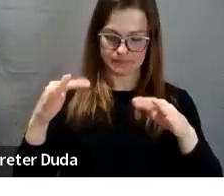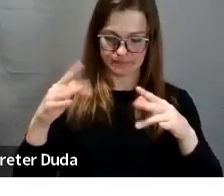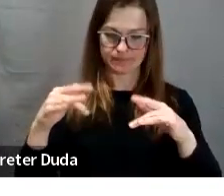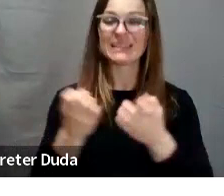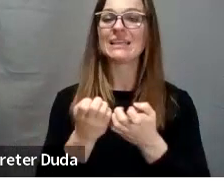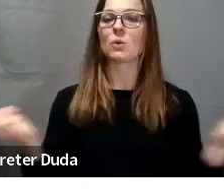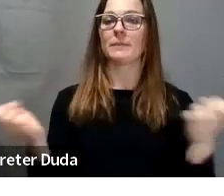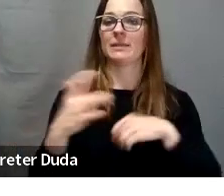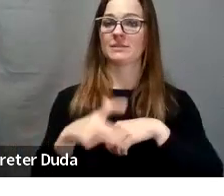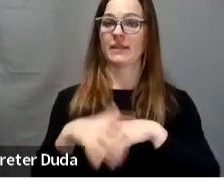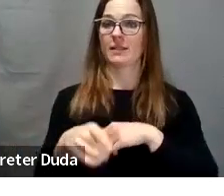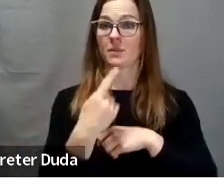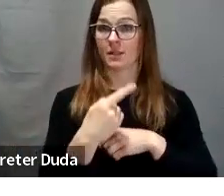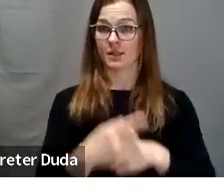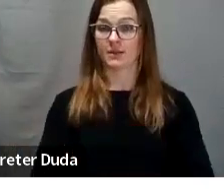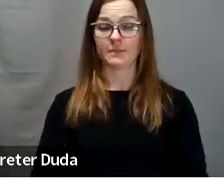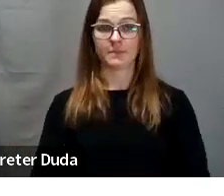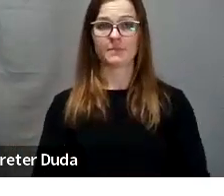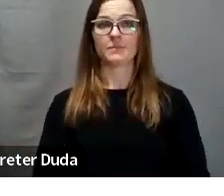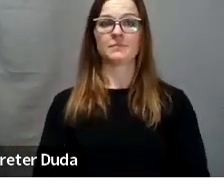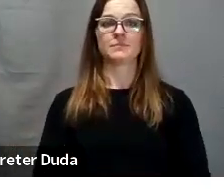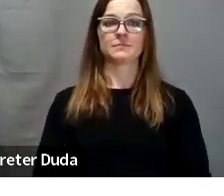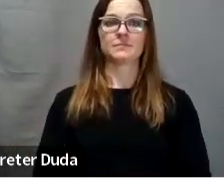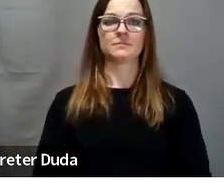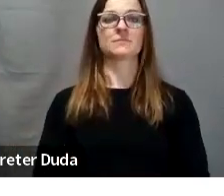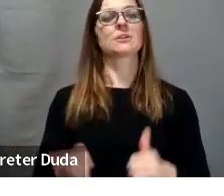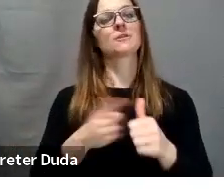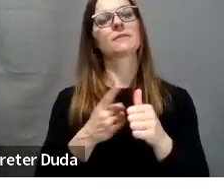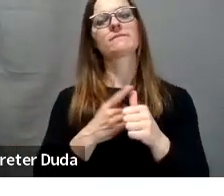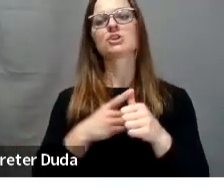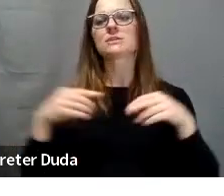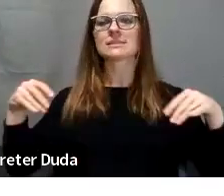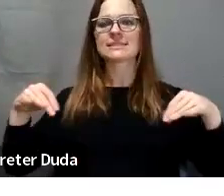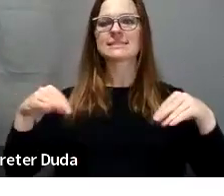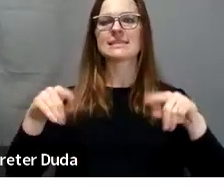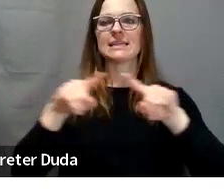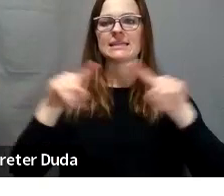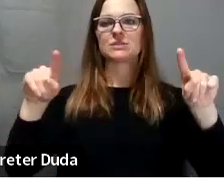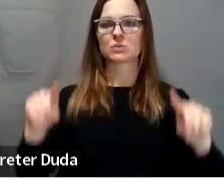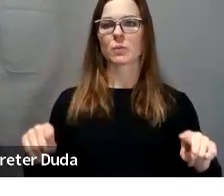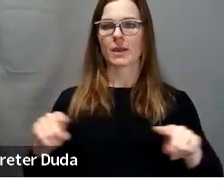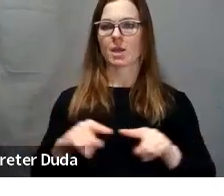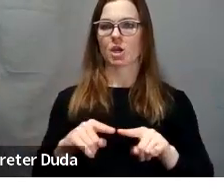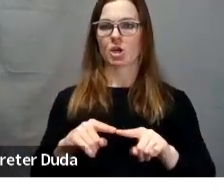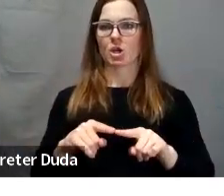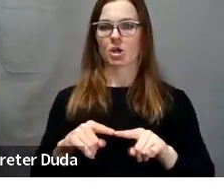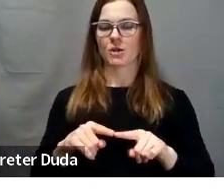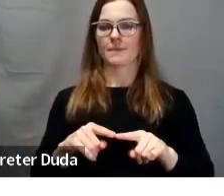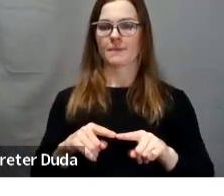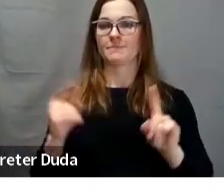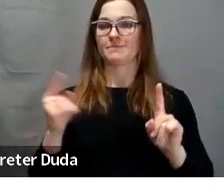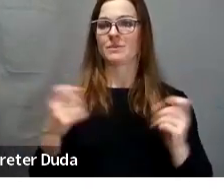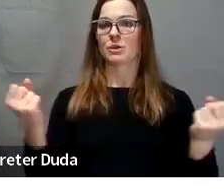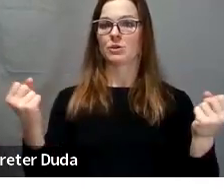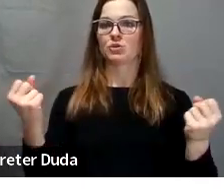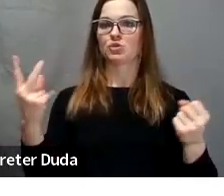equipment on this page. The first being a seeding square. And so what this is it's a 12-inch